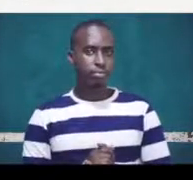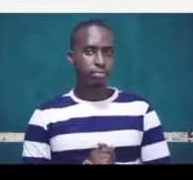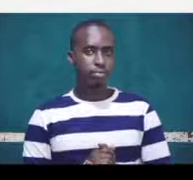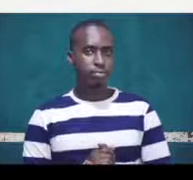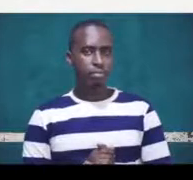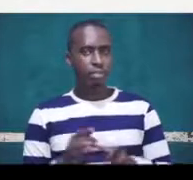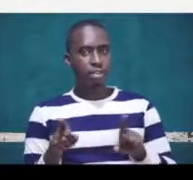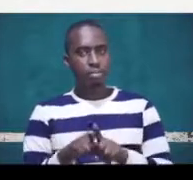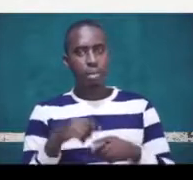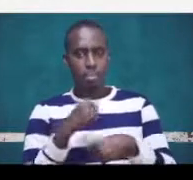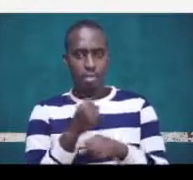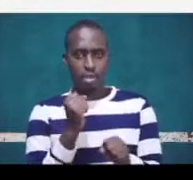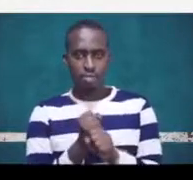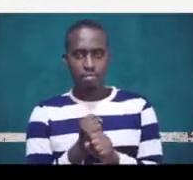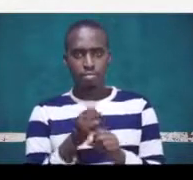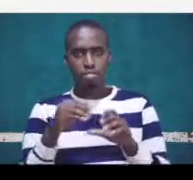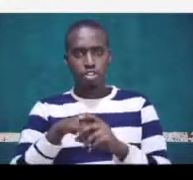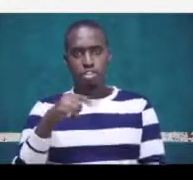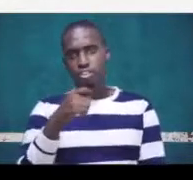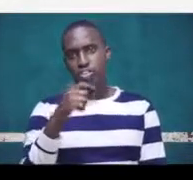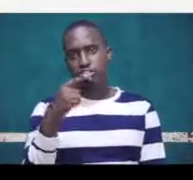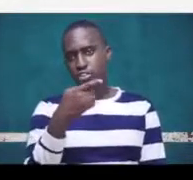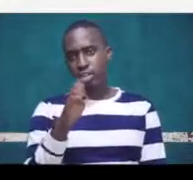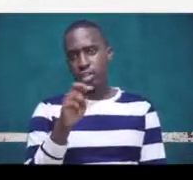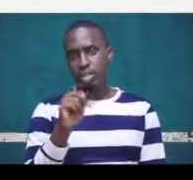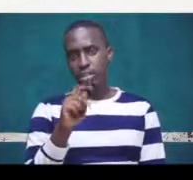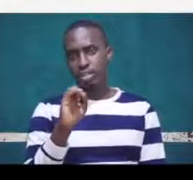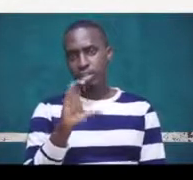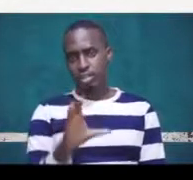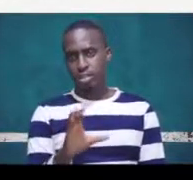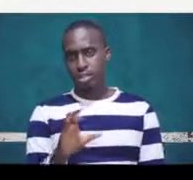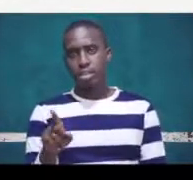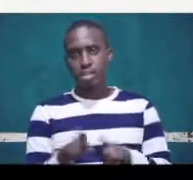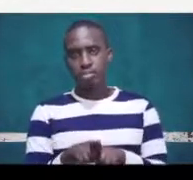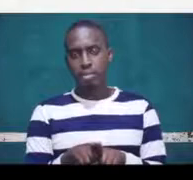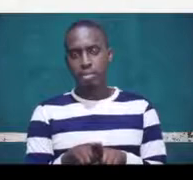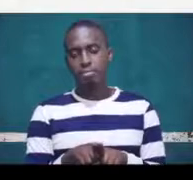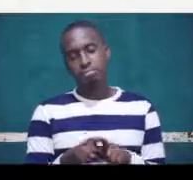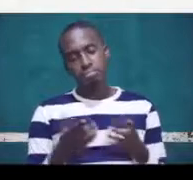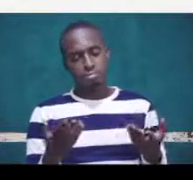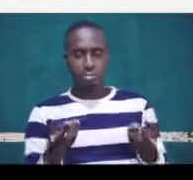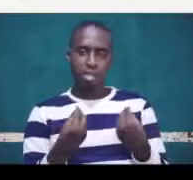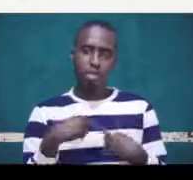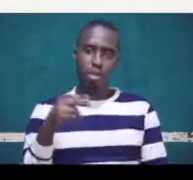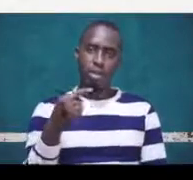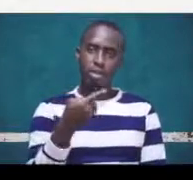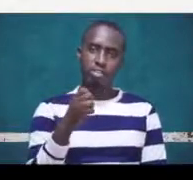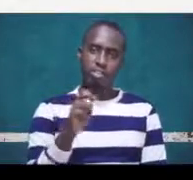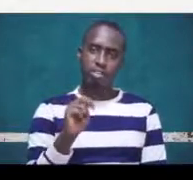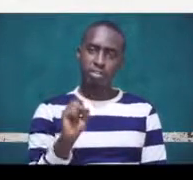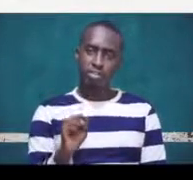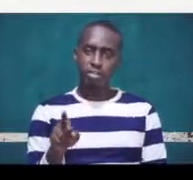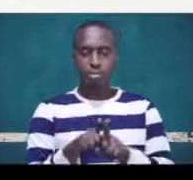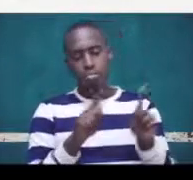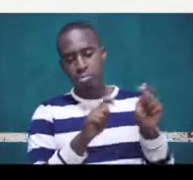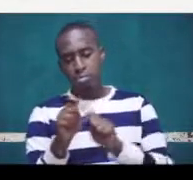having to make a lot of breakthroughs through genetic engineering, as in get the genes, modify them, transfer them